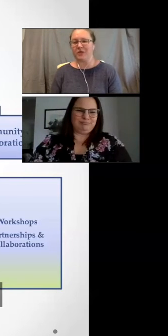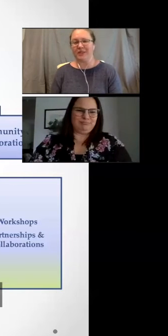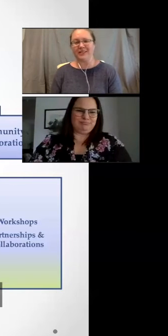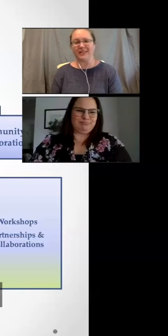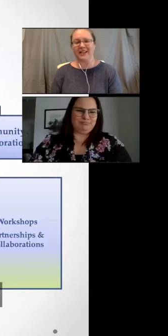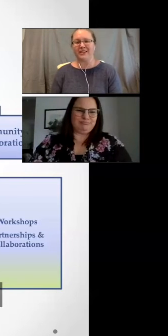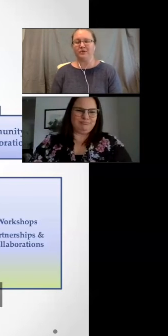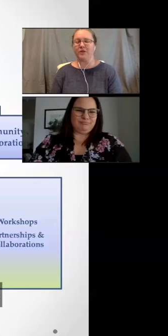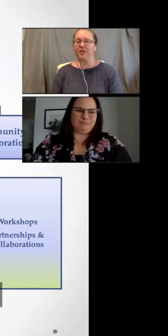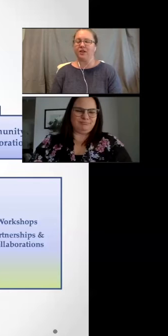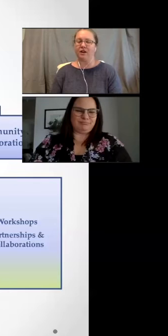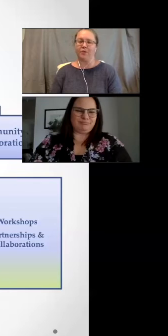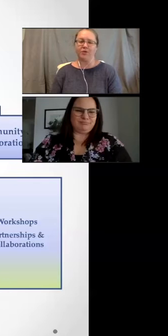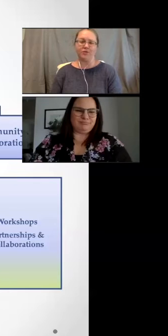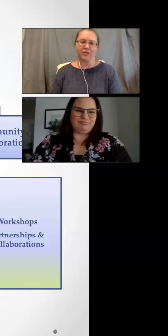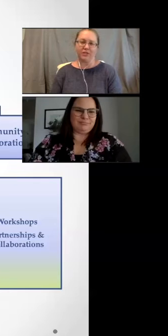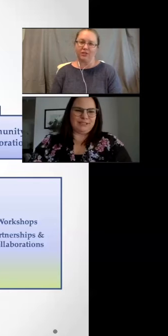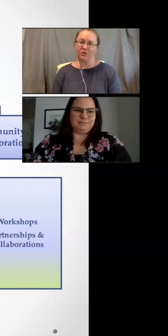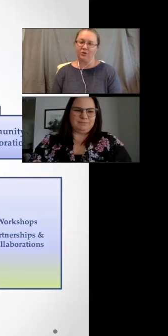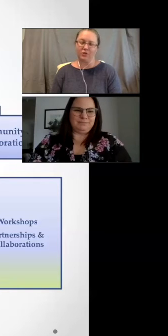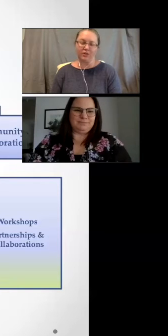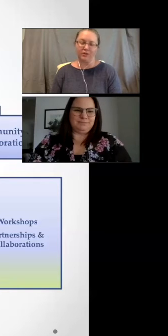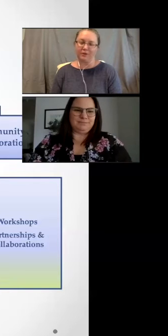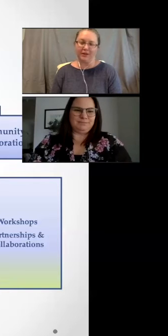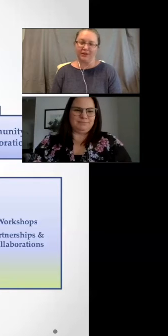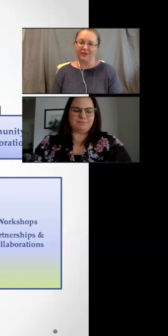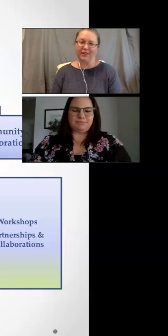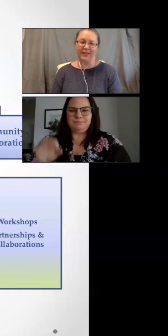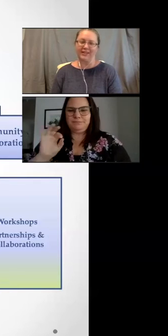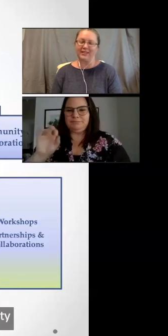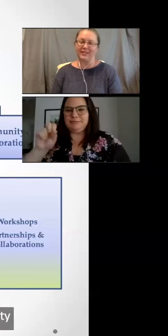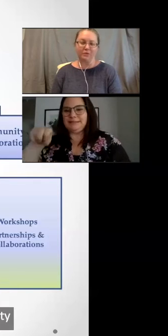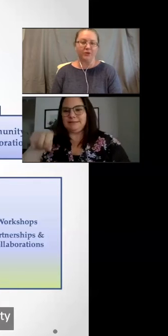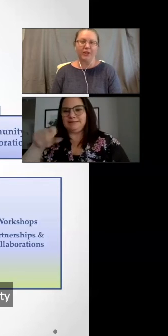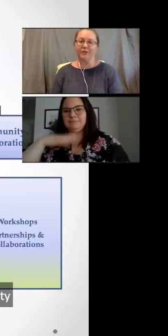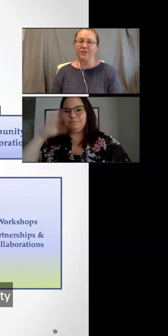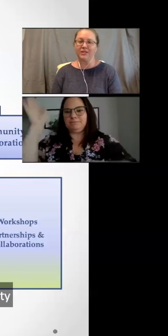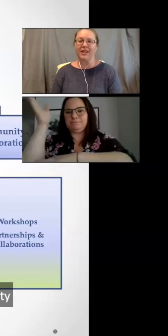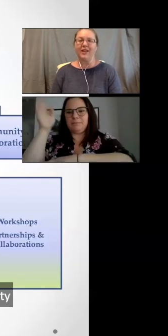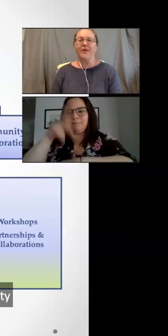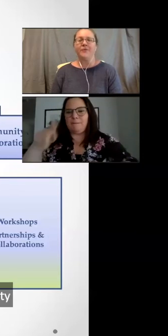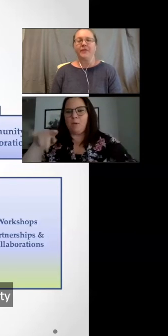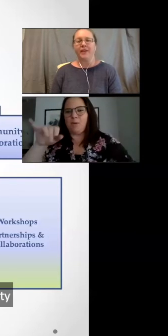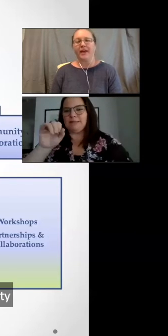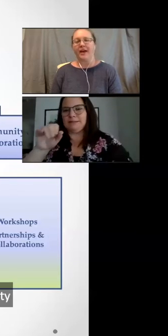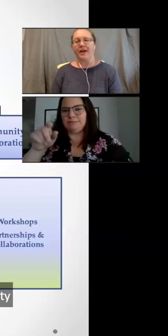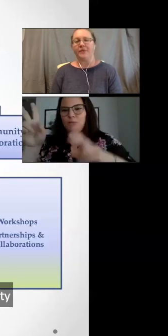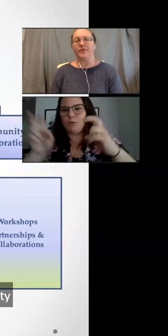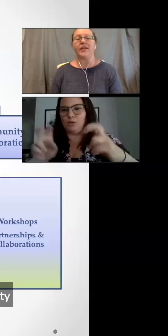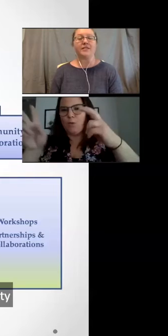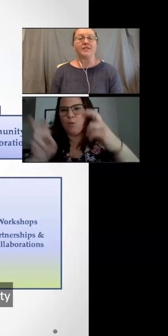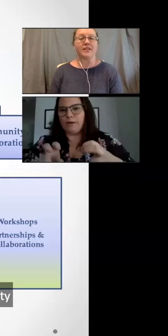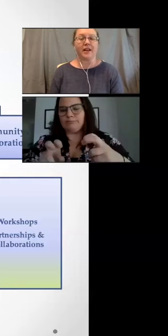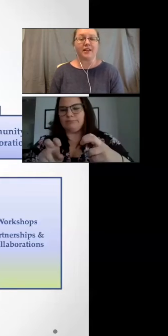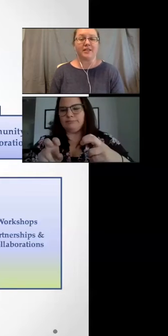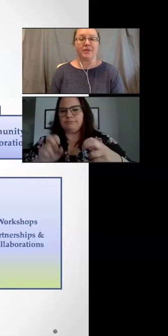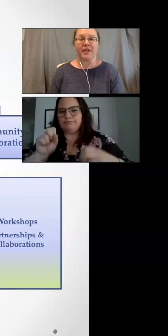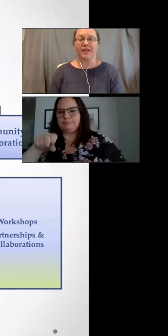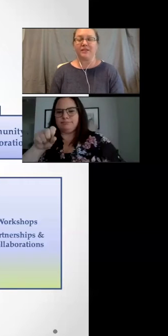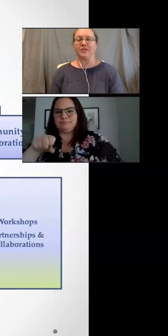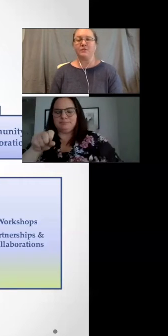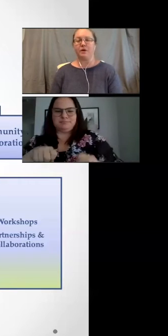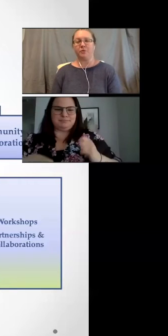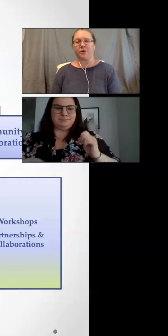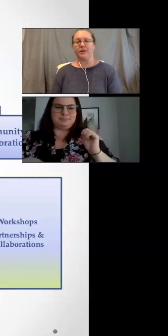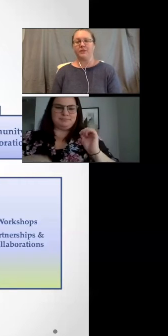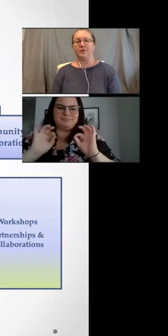human beings, and with their opportunity to socialize with one another, they get to see both languages. Yes, somebody had asked